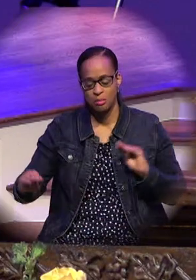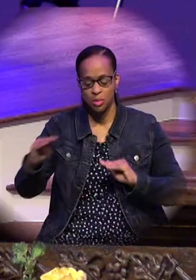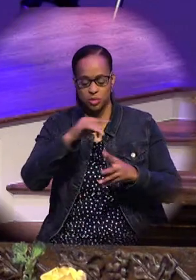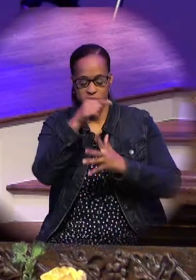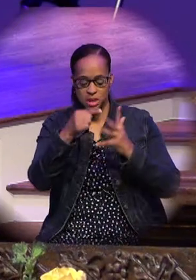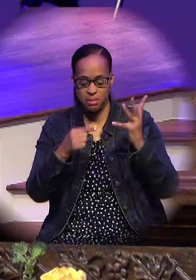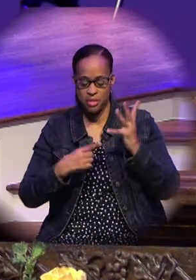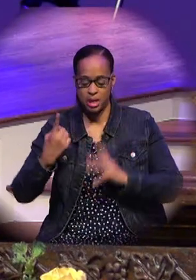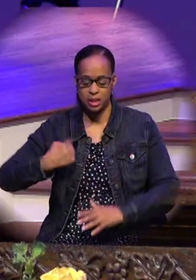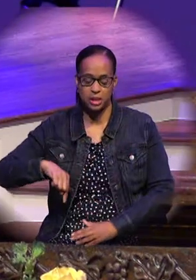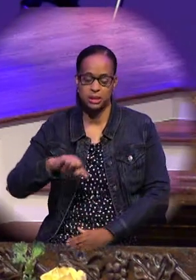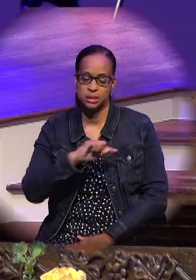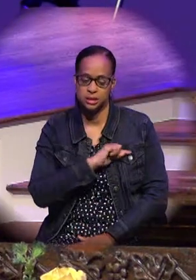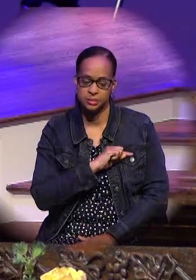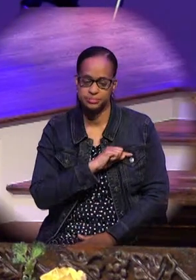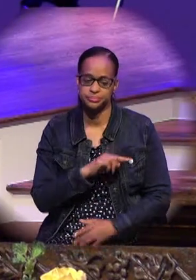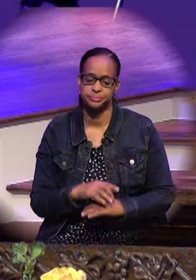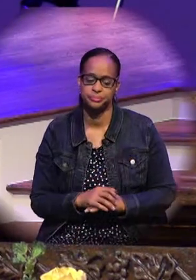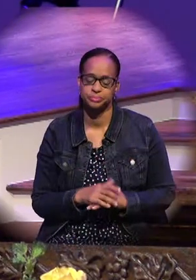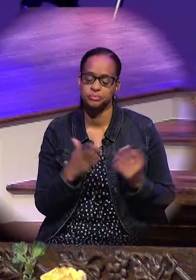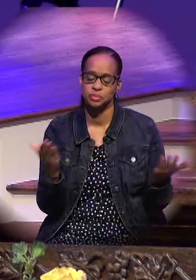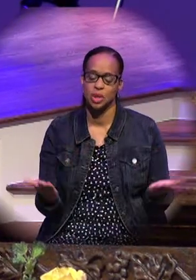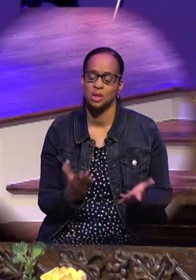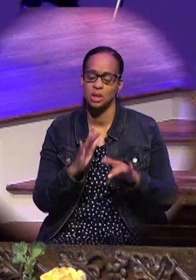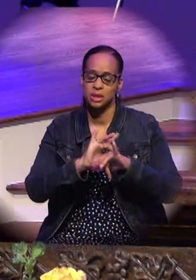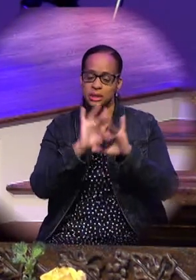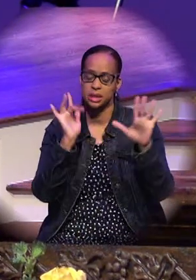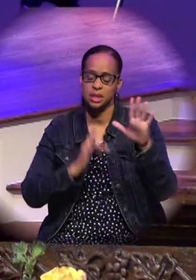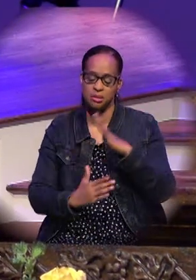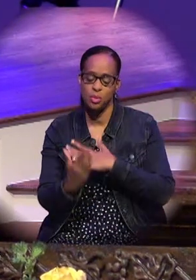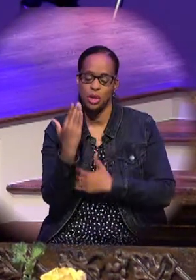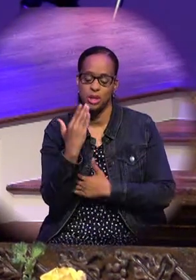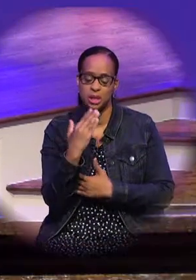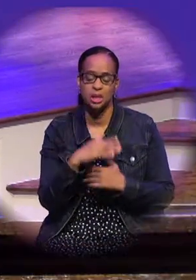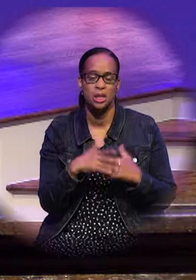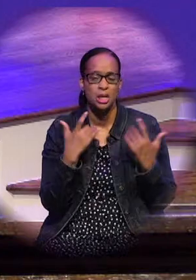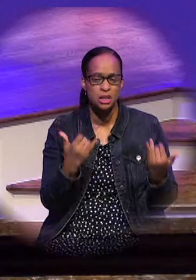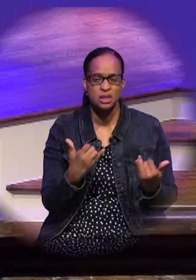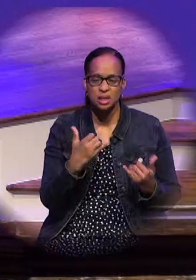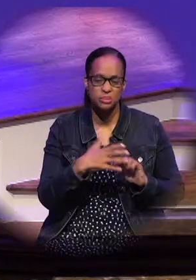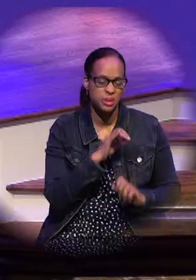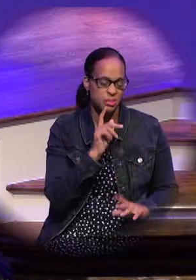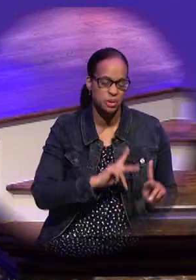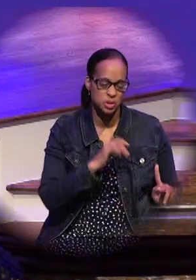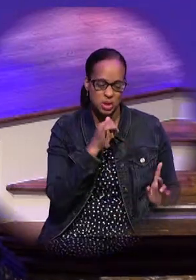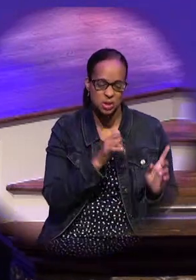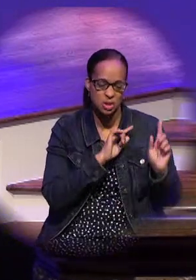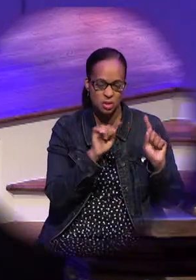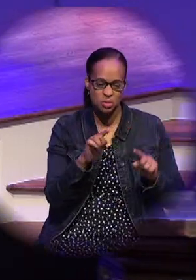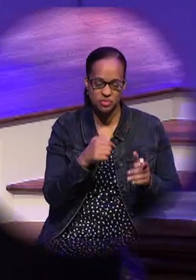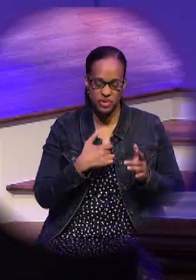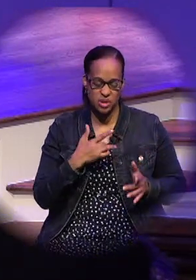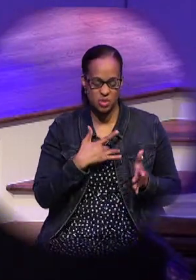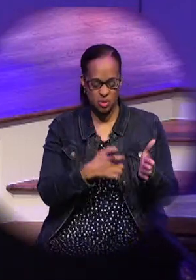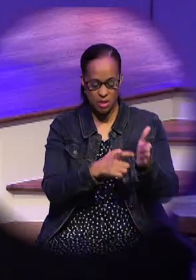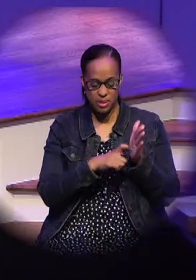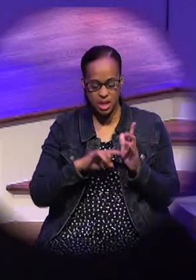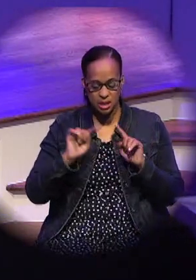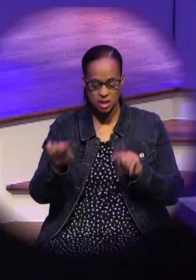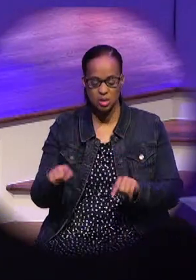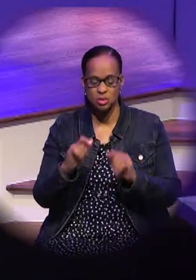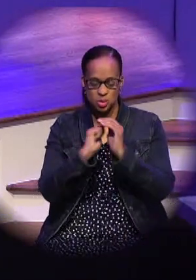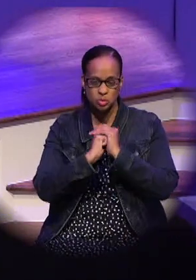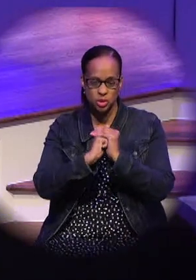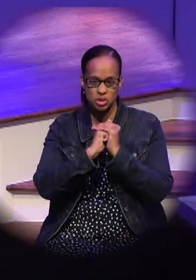us. You're here on a Sunday morning in a day and age where people no longer feel obligated to go to worship each and every